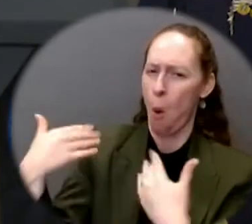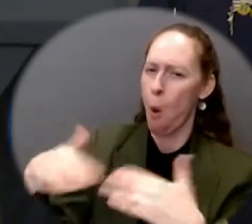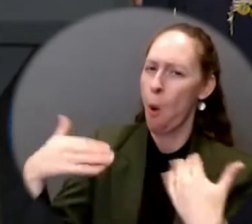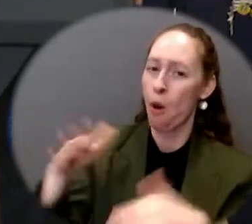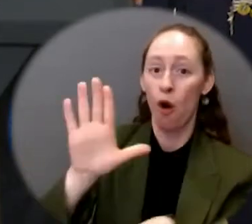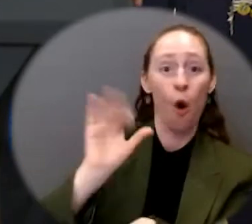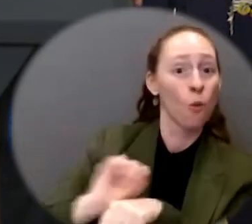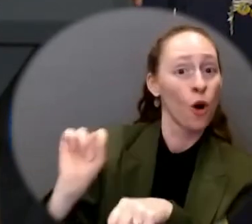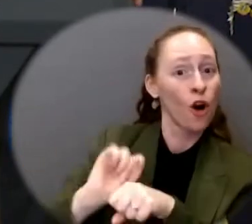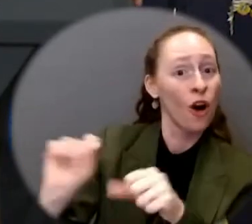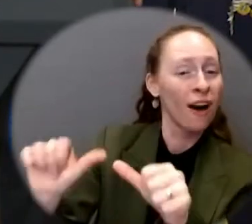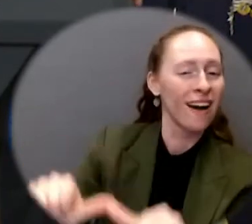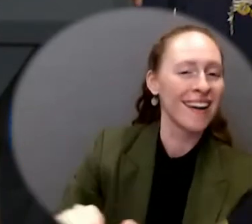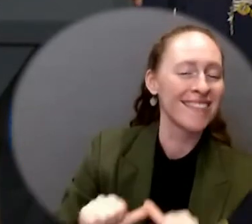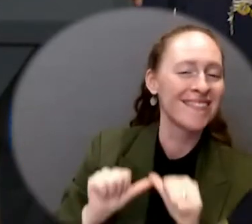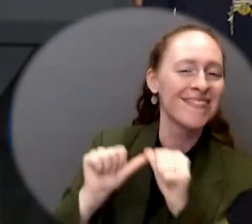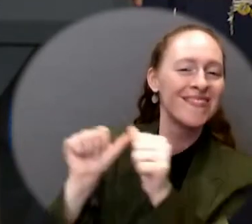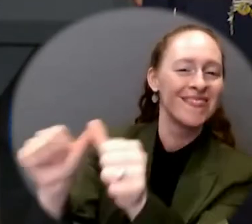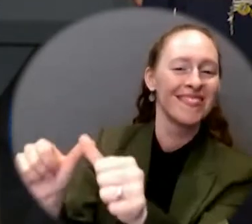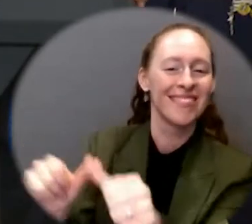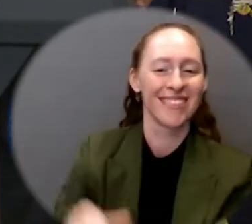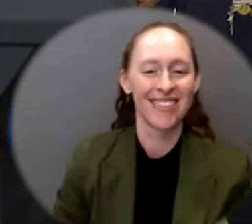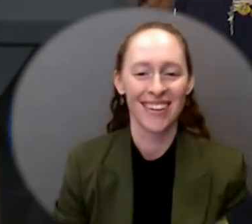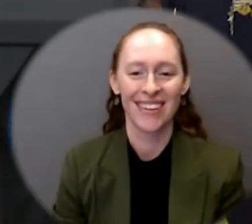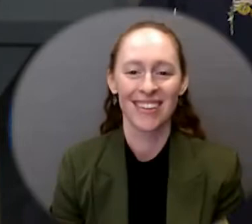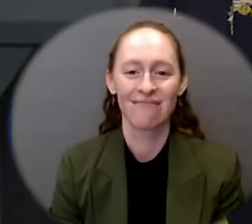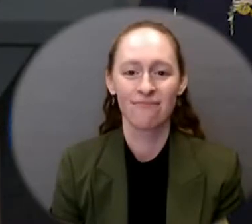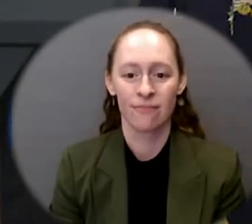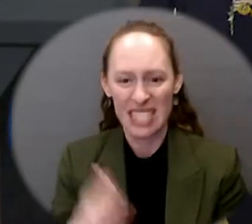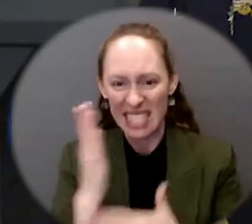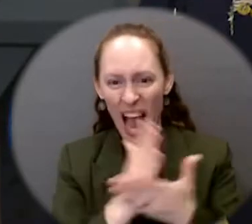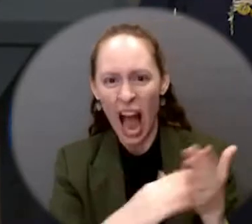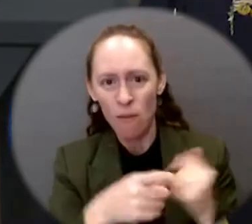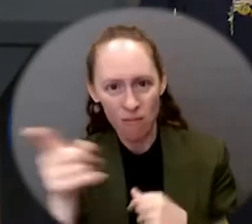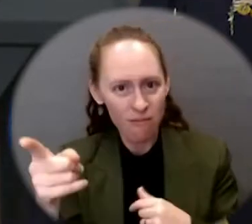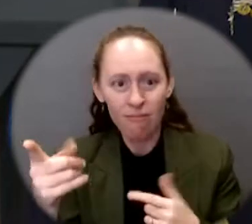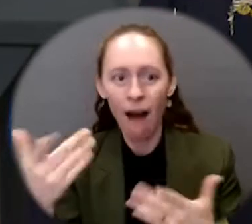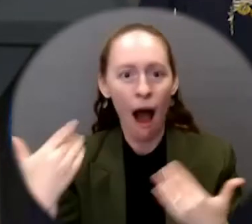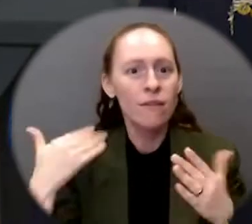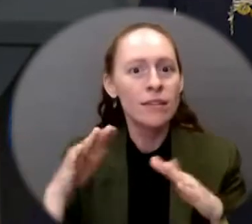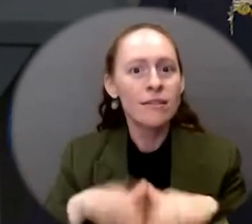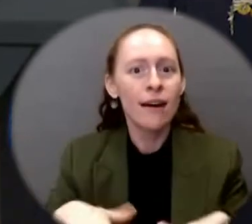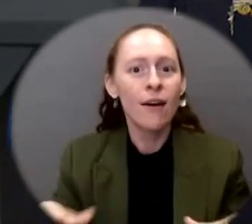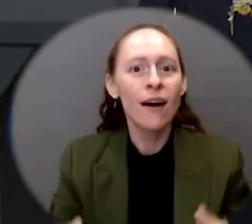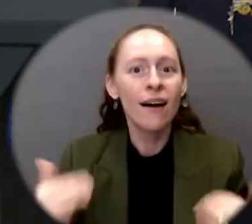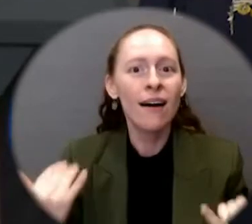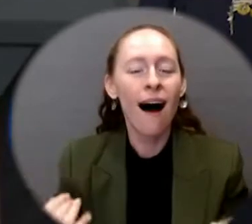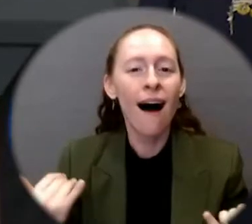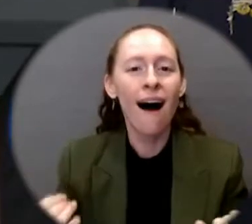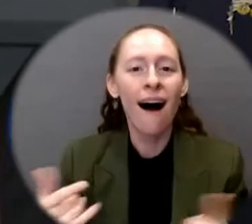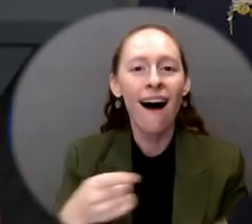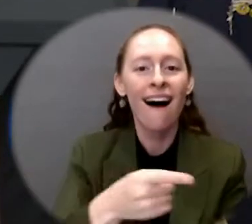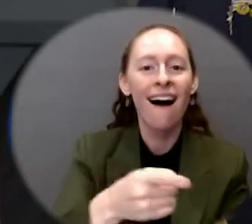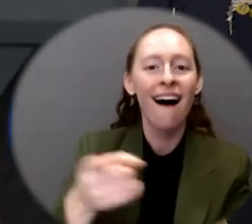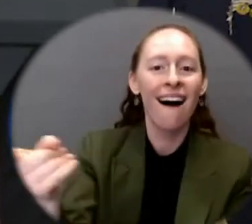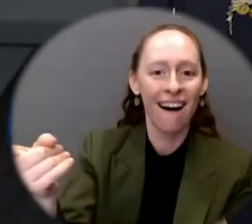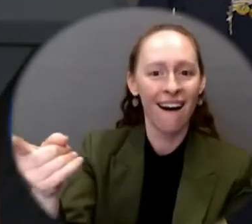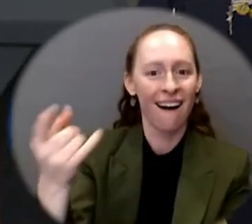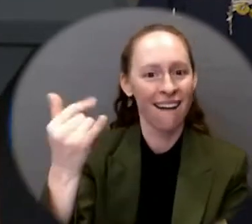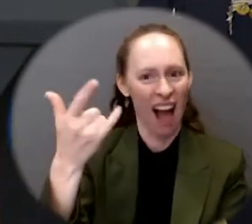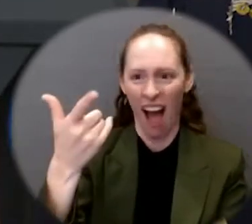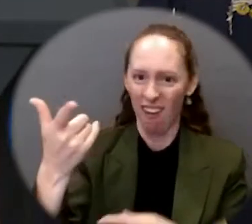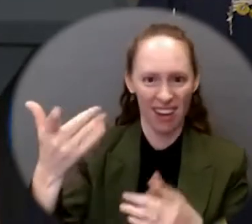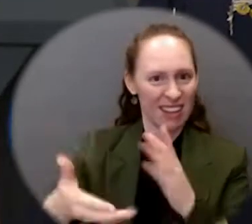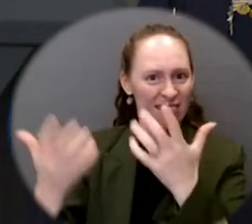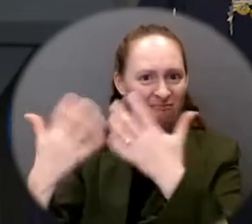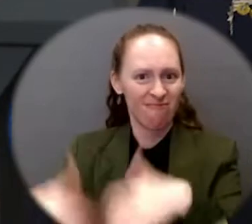served me. Although now some of you who, let's face it, you were kids back then, are now in